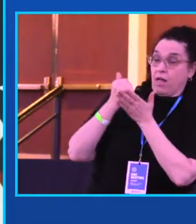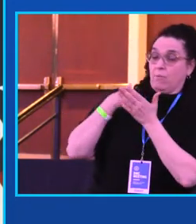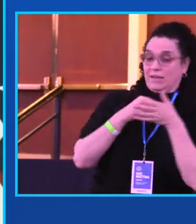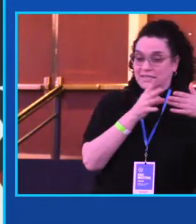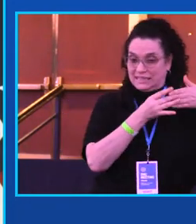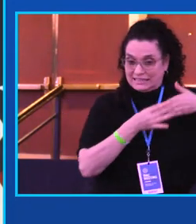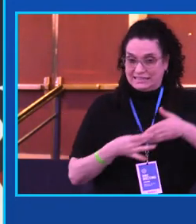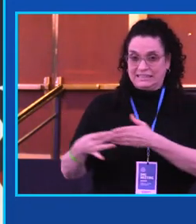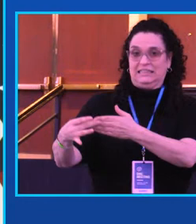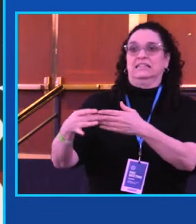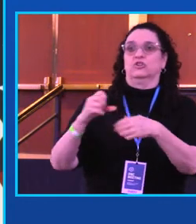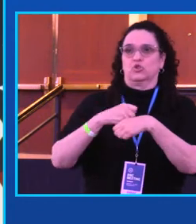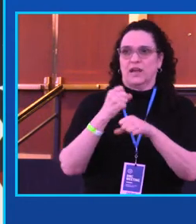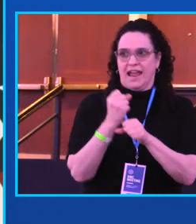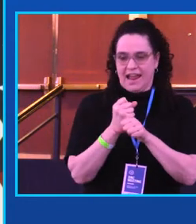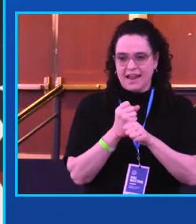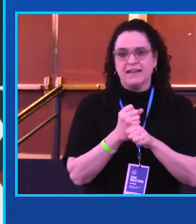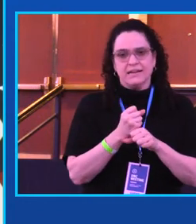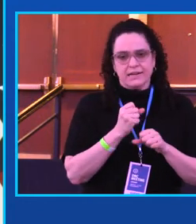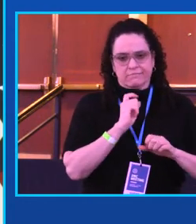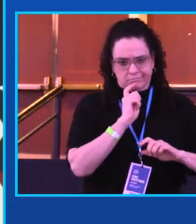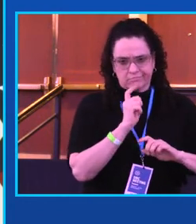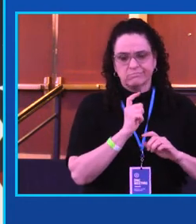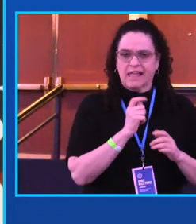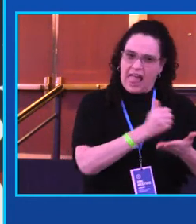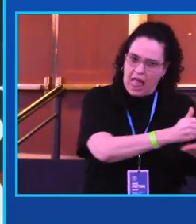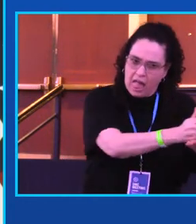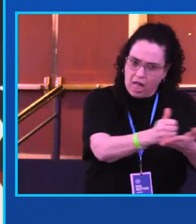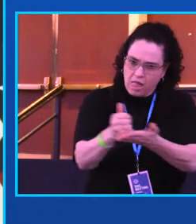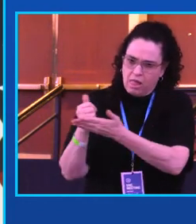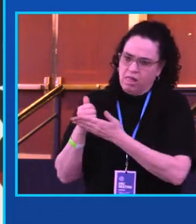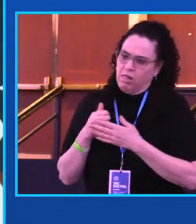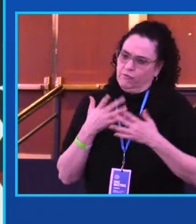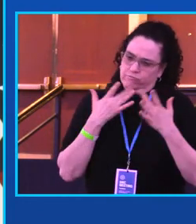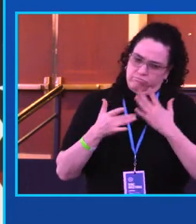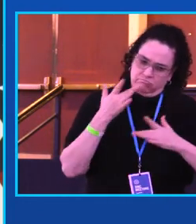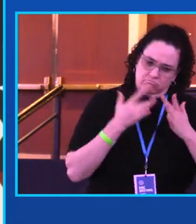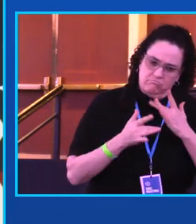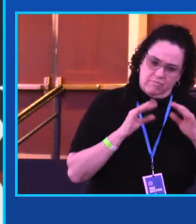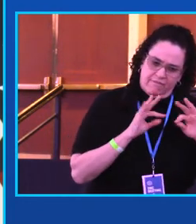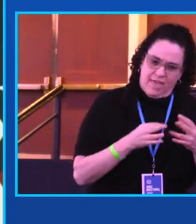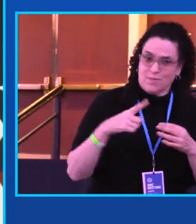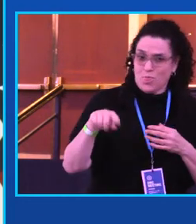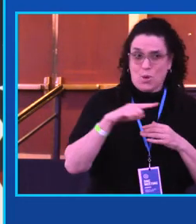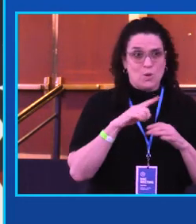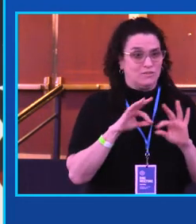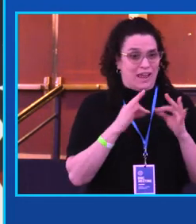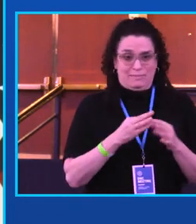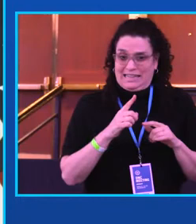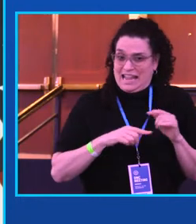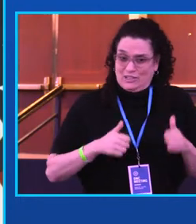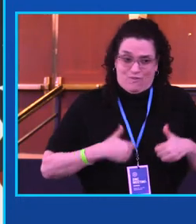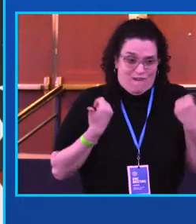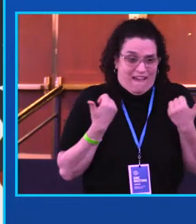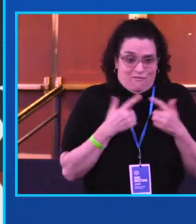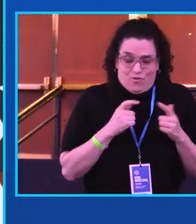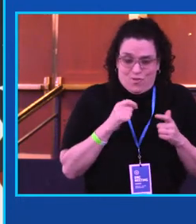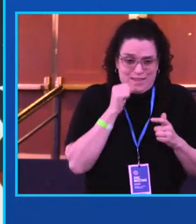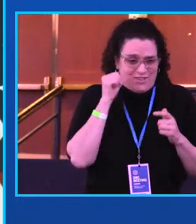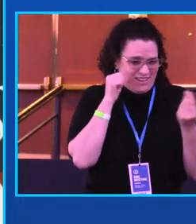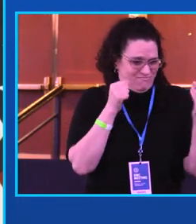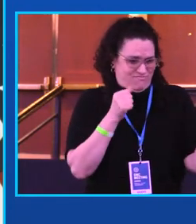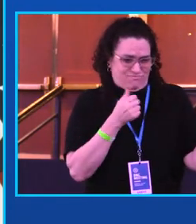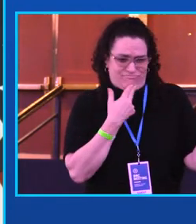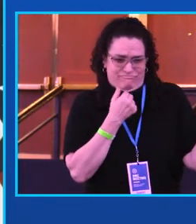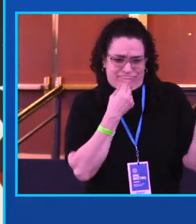in creating relief to struggling families who are finding it impossible to survive on yesterday's salaries